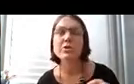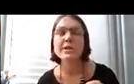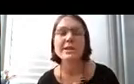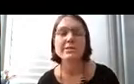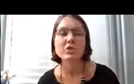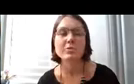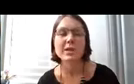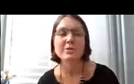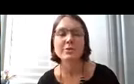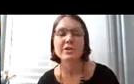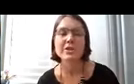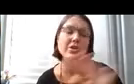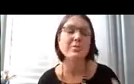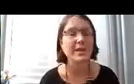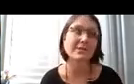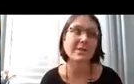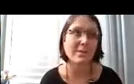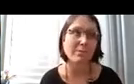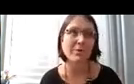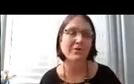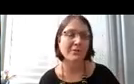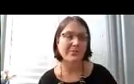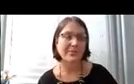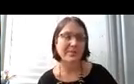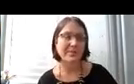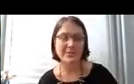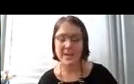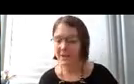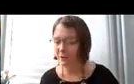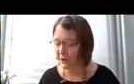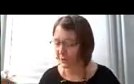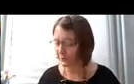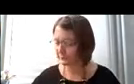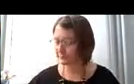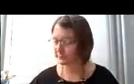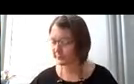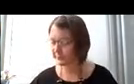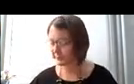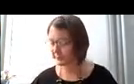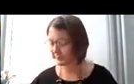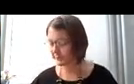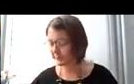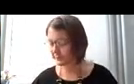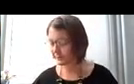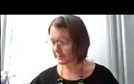And you want to try and think of job titles that nobody else has come up with. Okay, off you go.